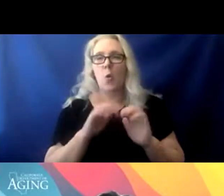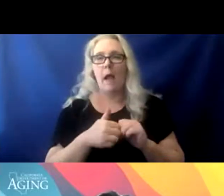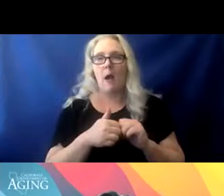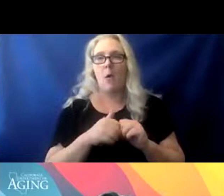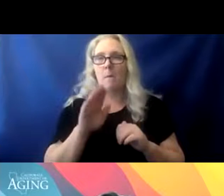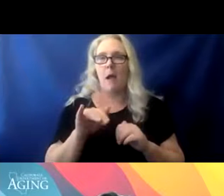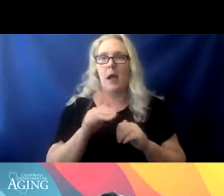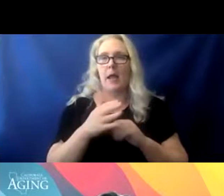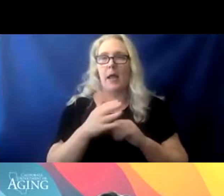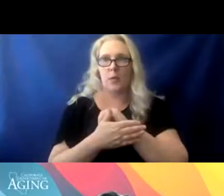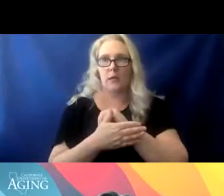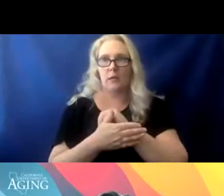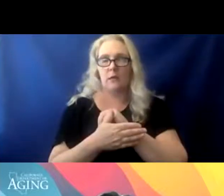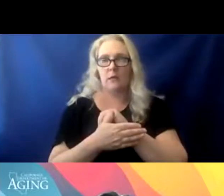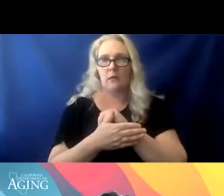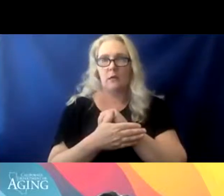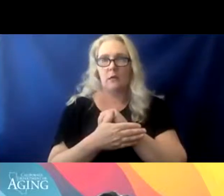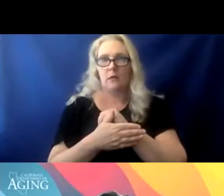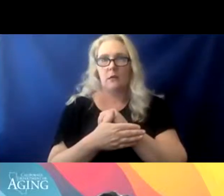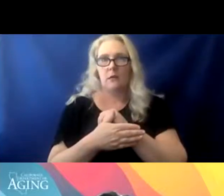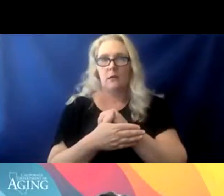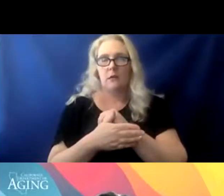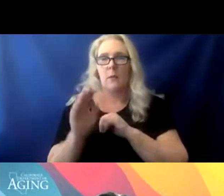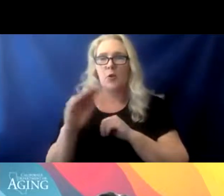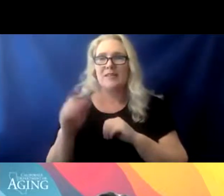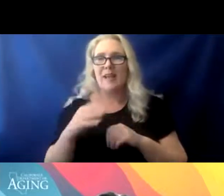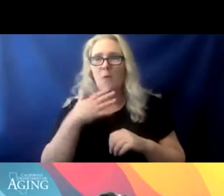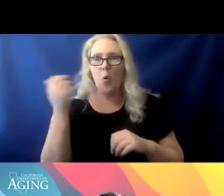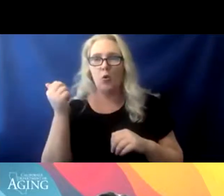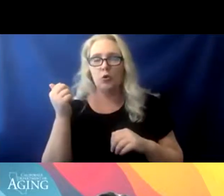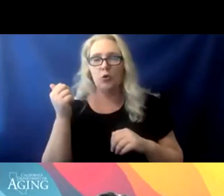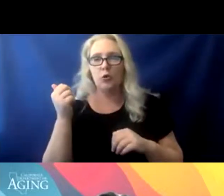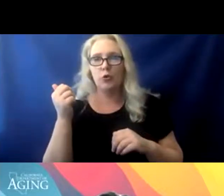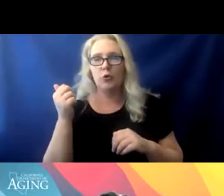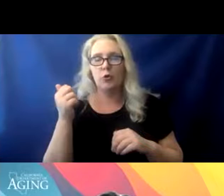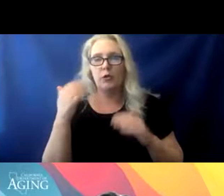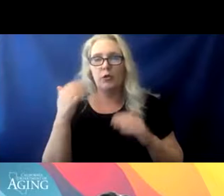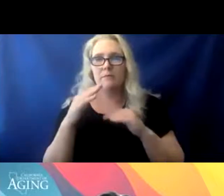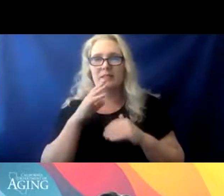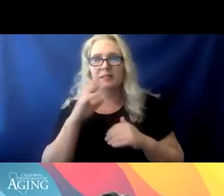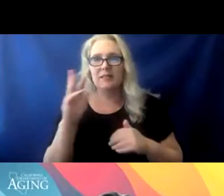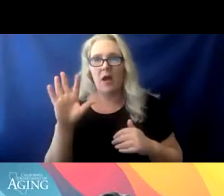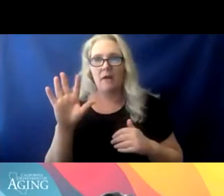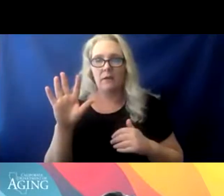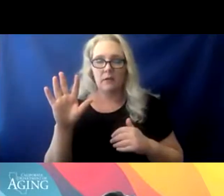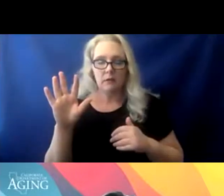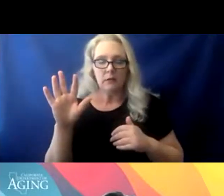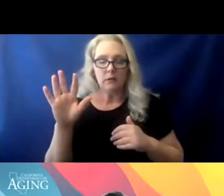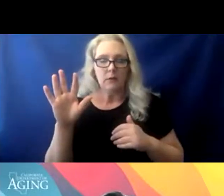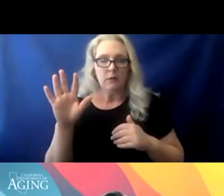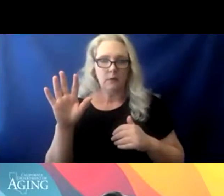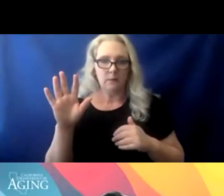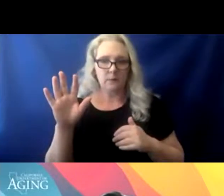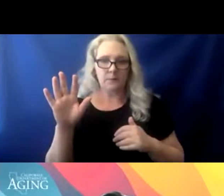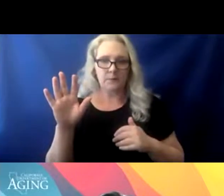county, the percent of older adults age 65 or older who are, and what we want to be